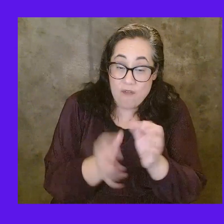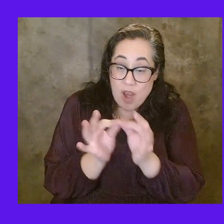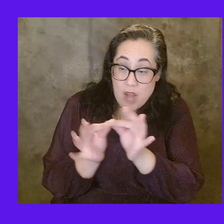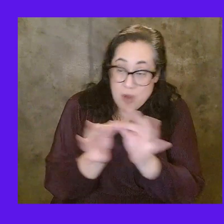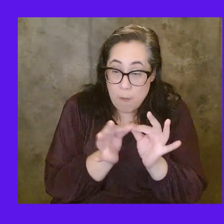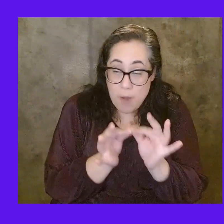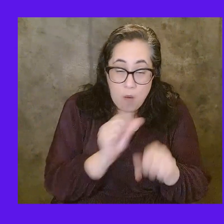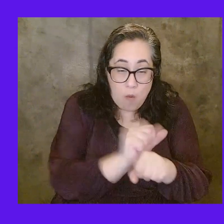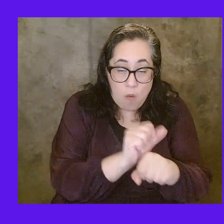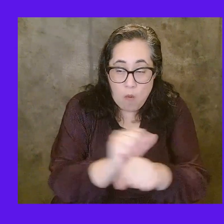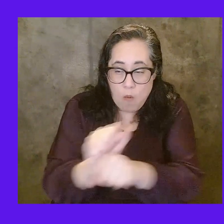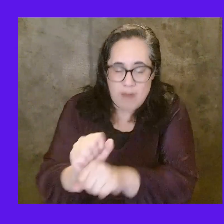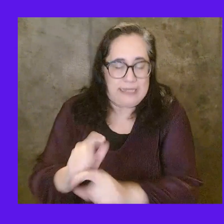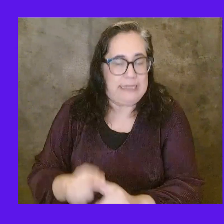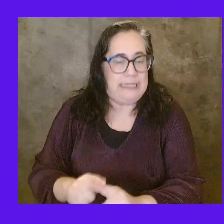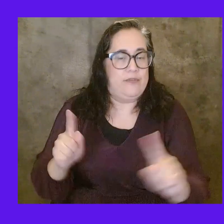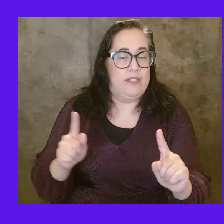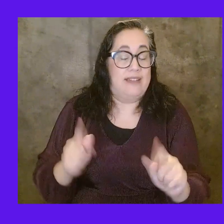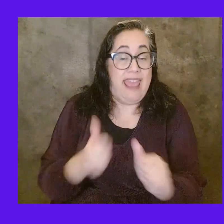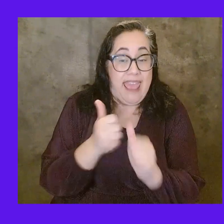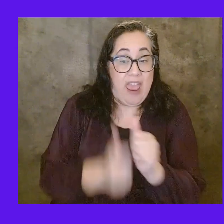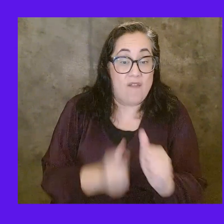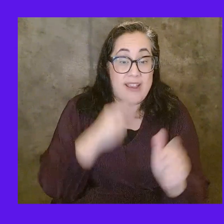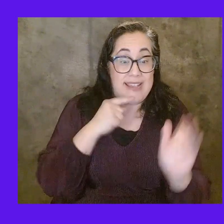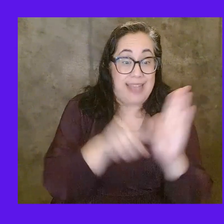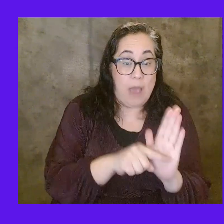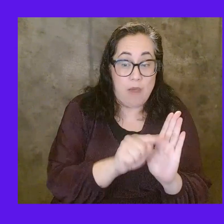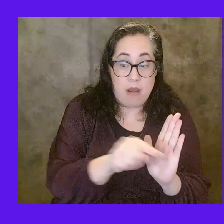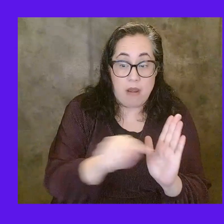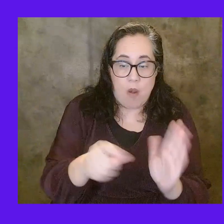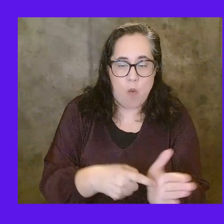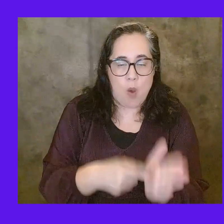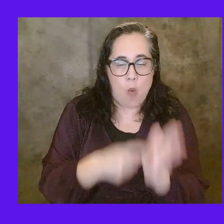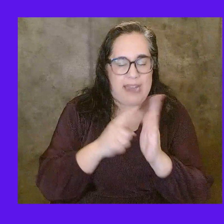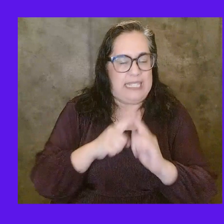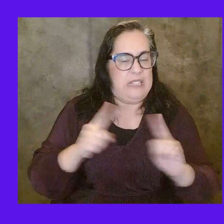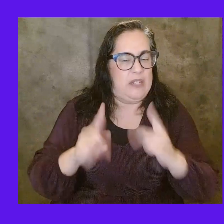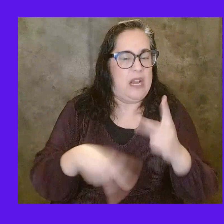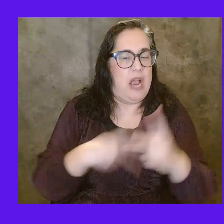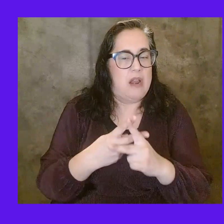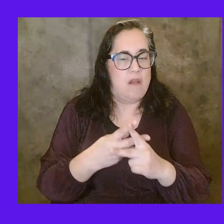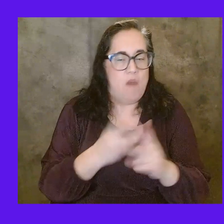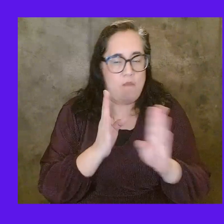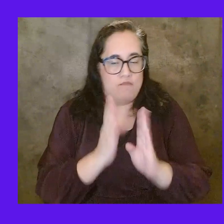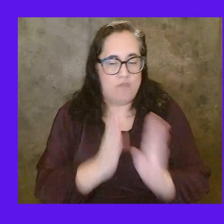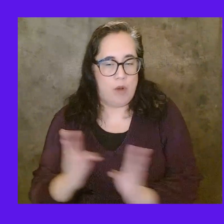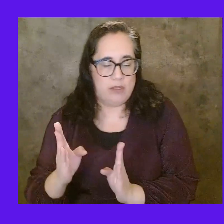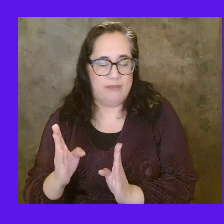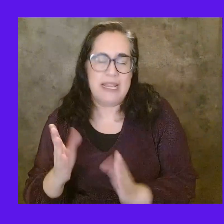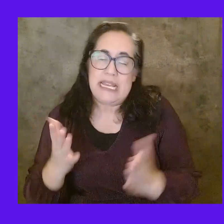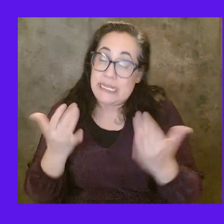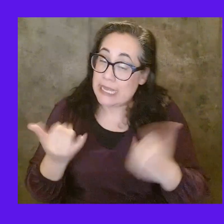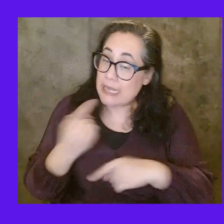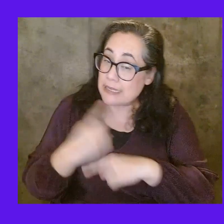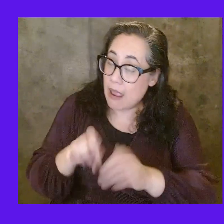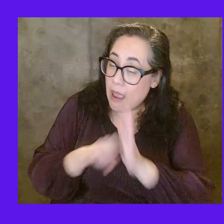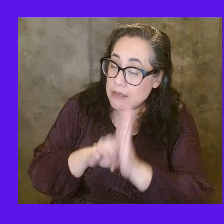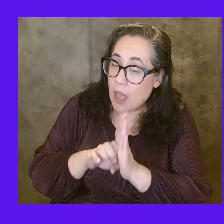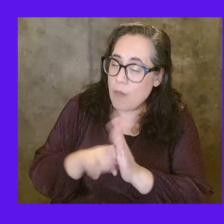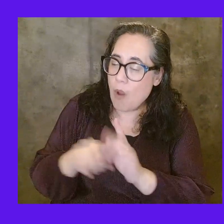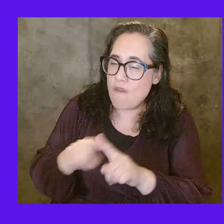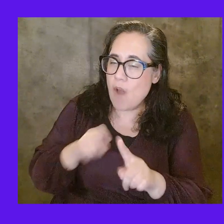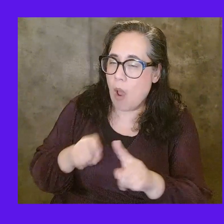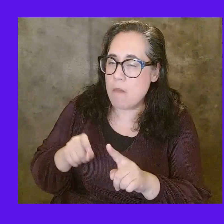different, and every assignment requires different preparation. Although today's examples come from a